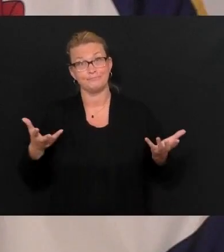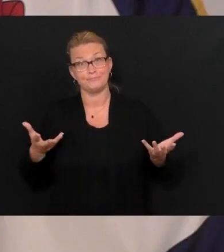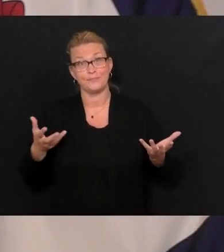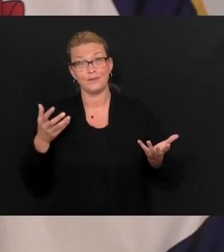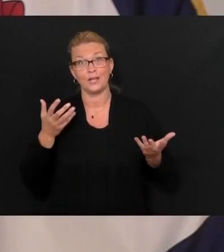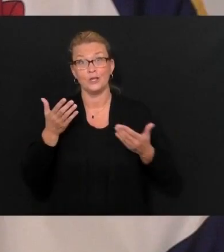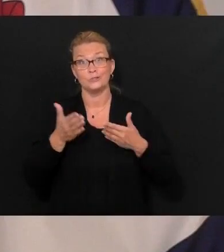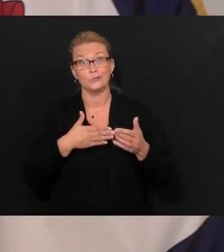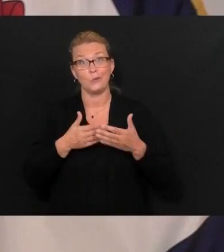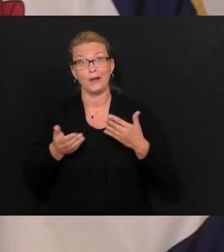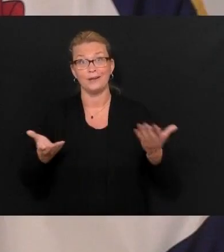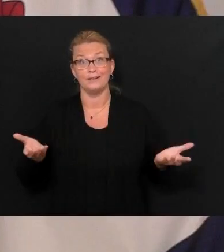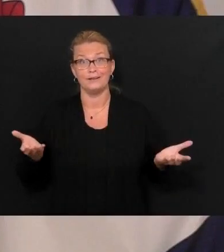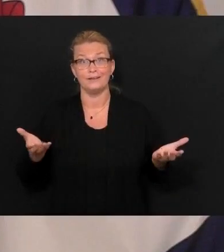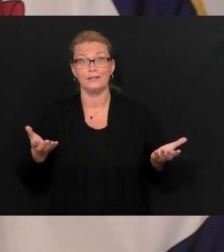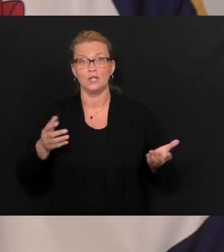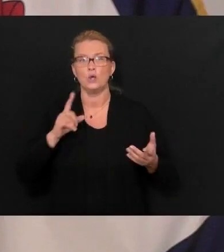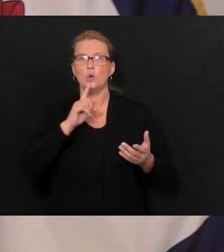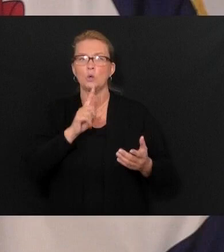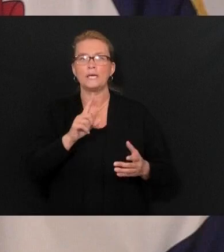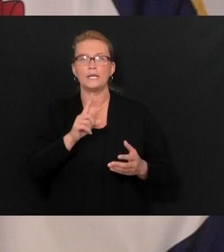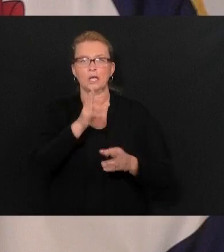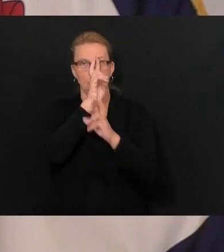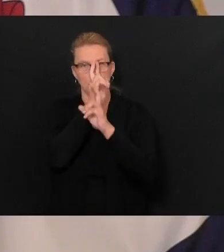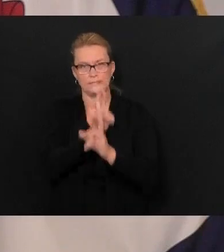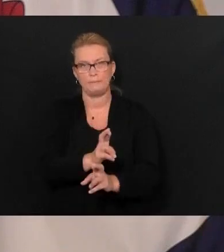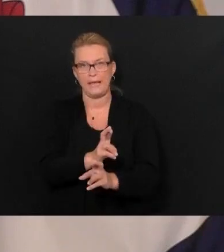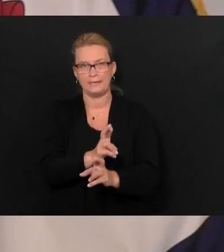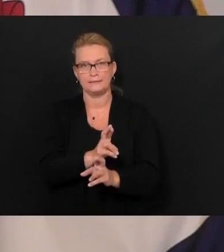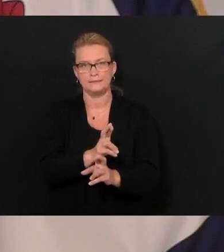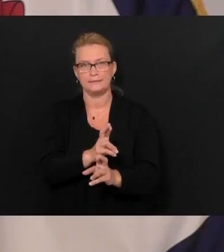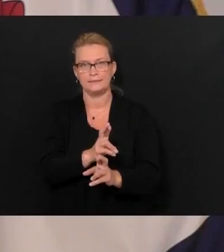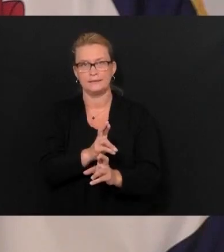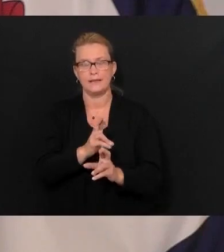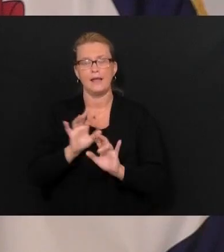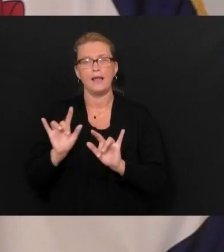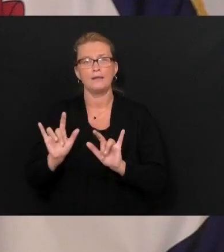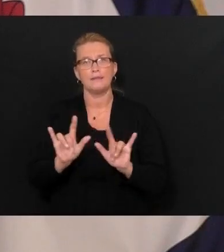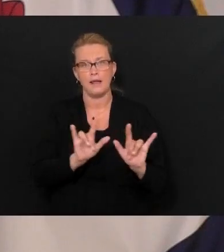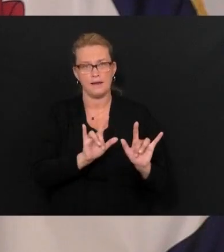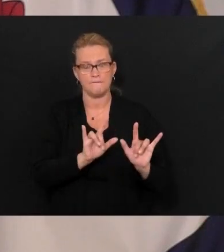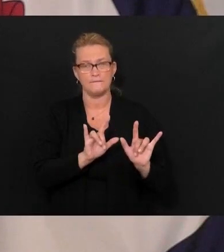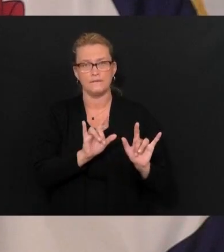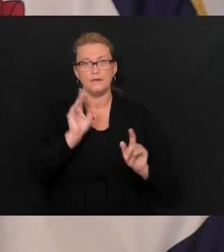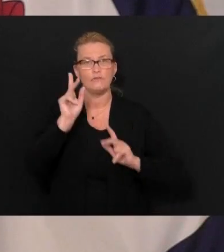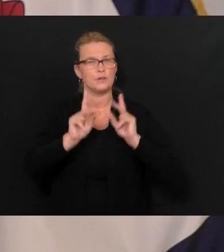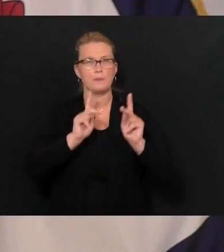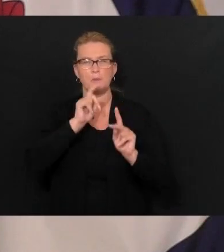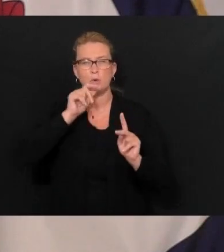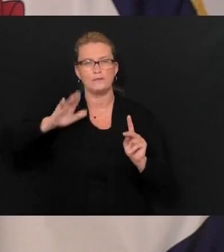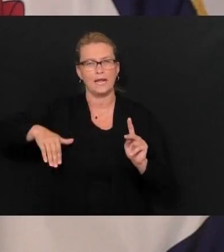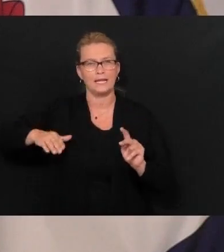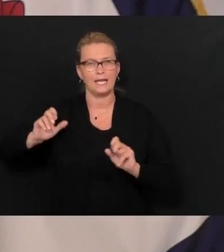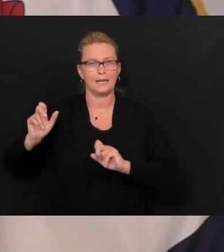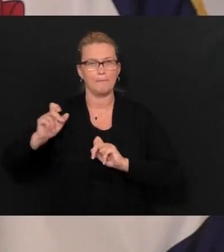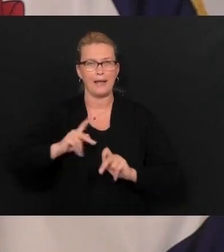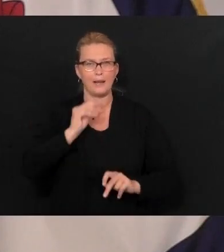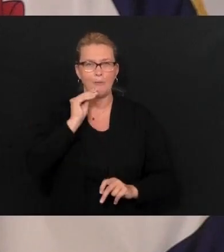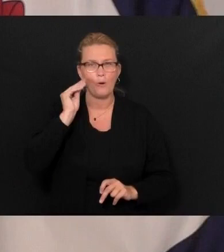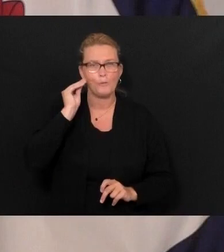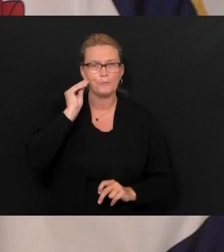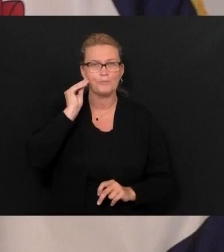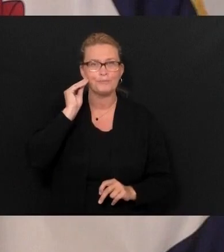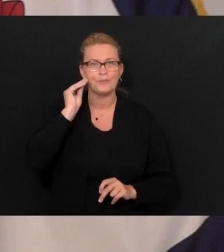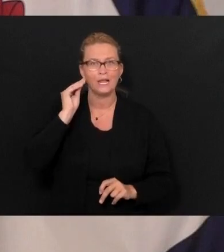what? Out of love and respect for those that we lost, that haven't come home, out of those that are